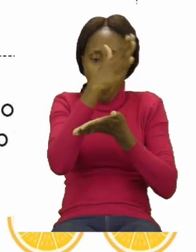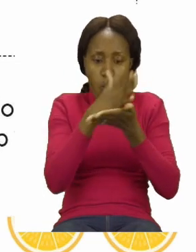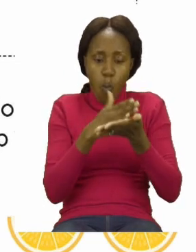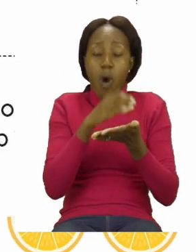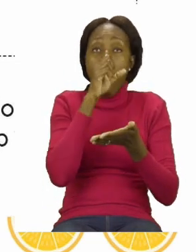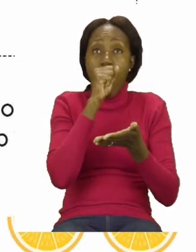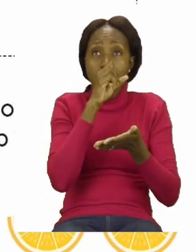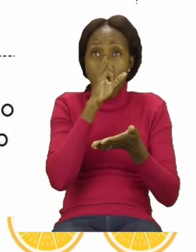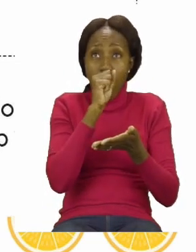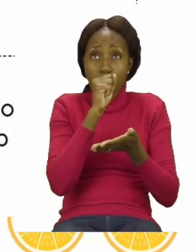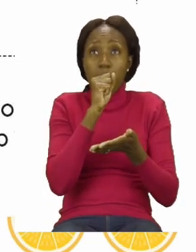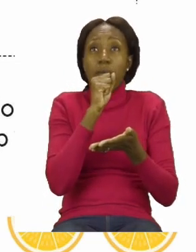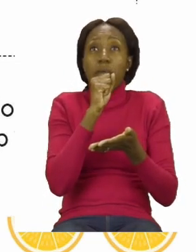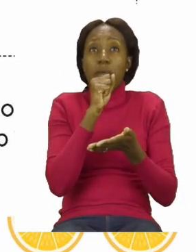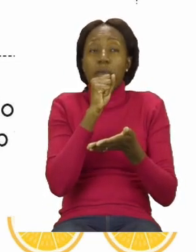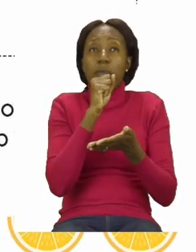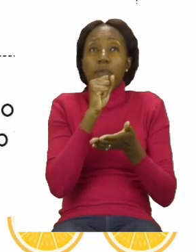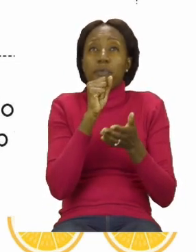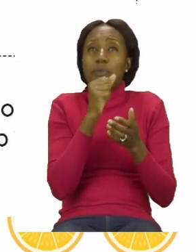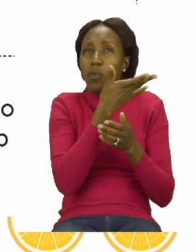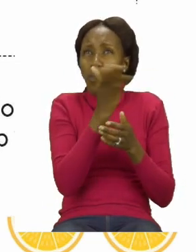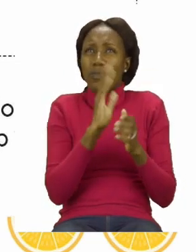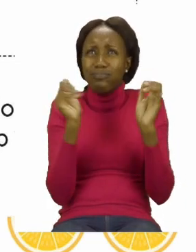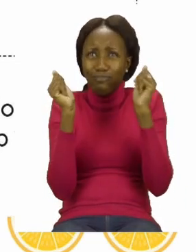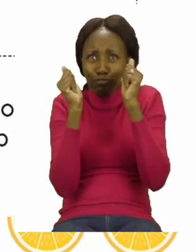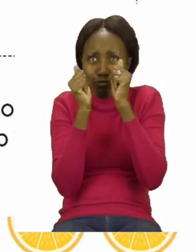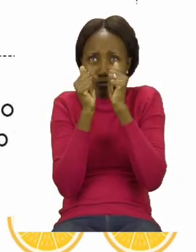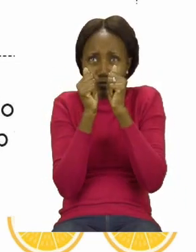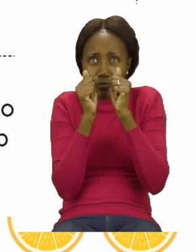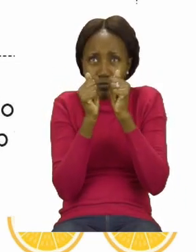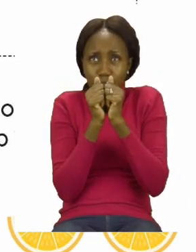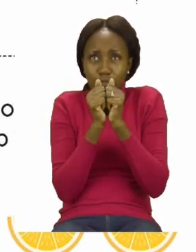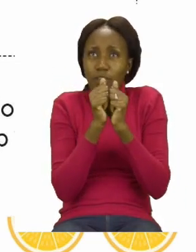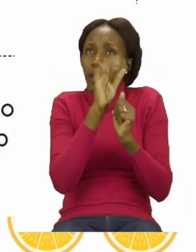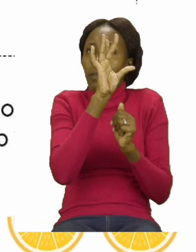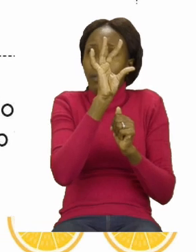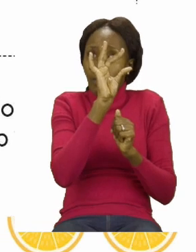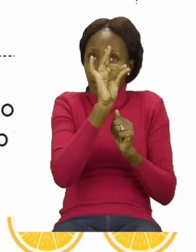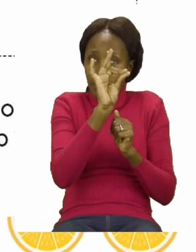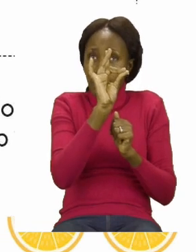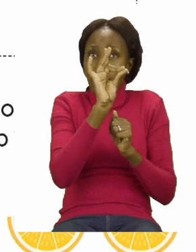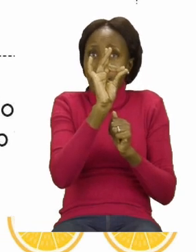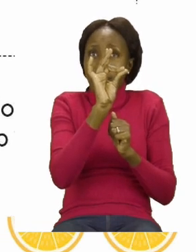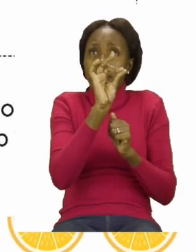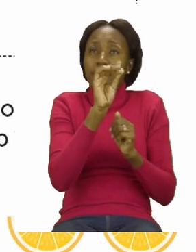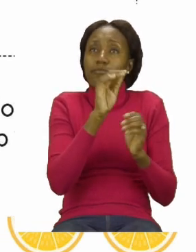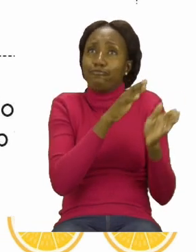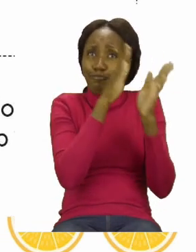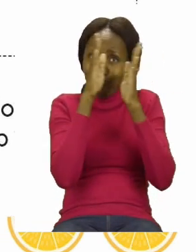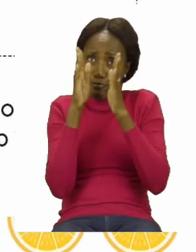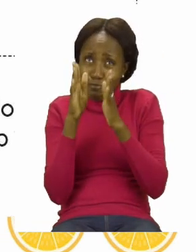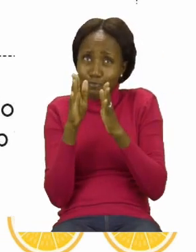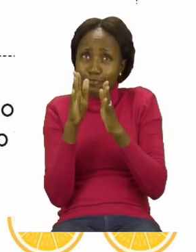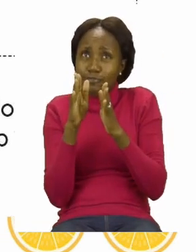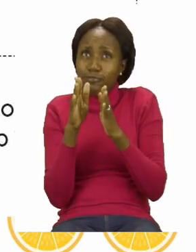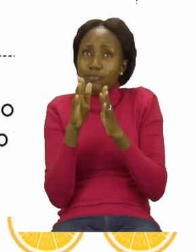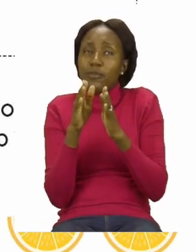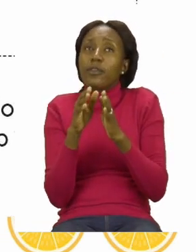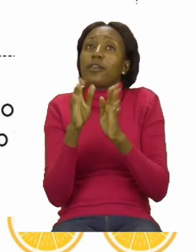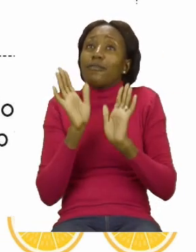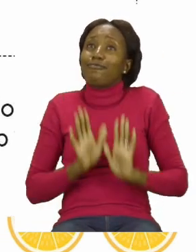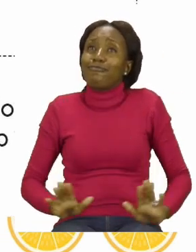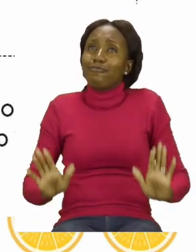if you count all the slices, you should have 8. And then we know that Pam